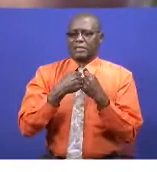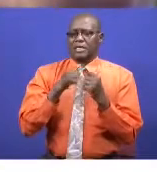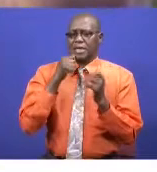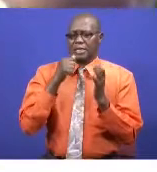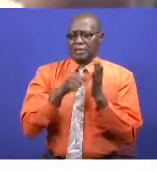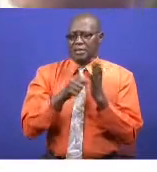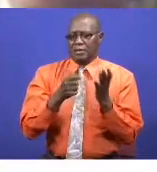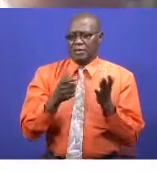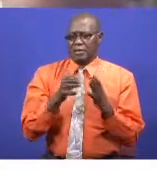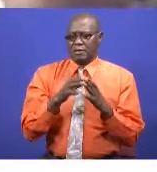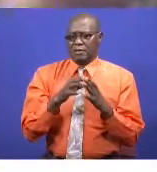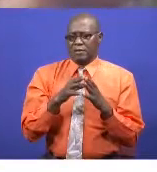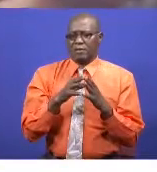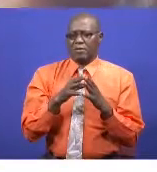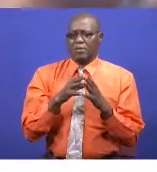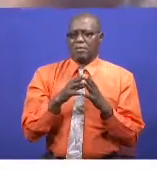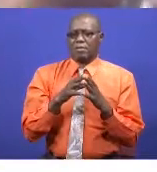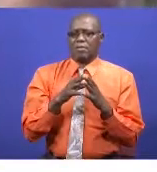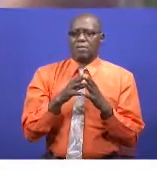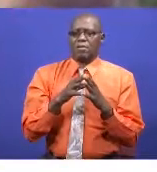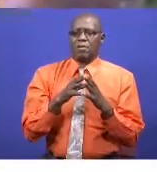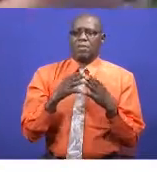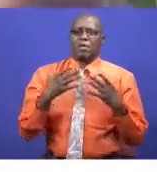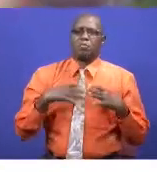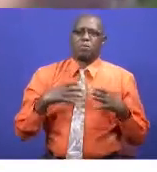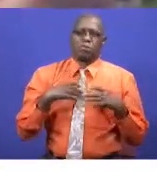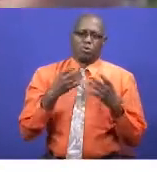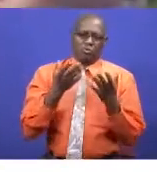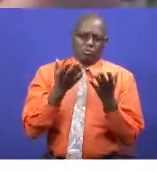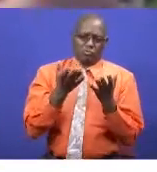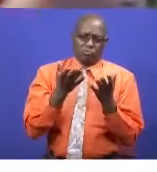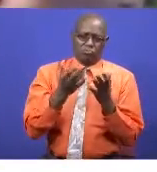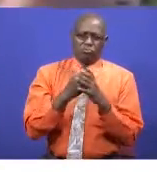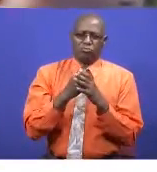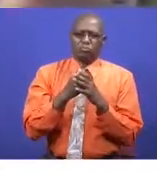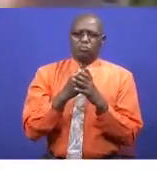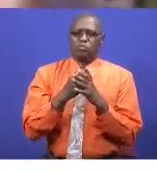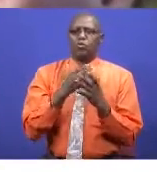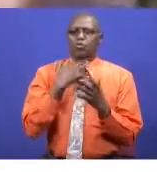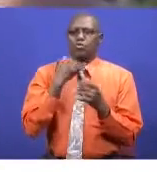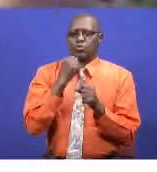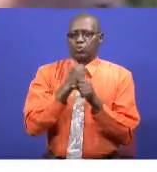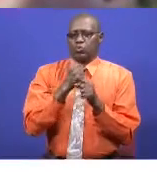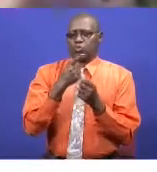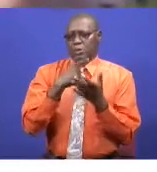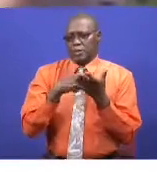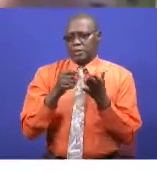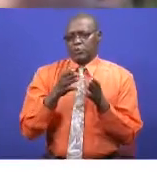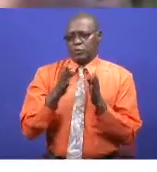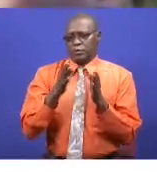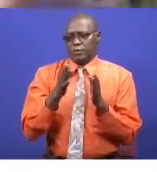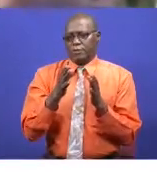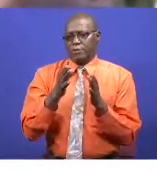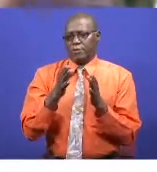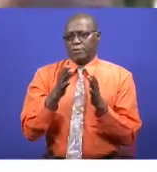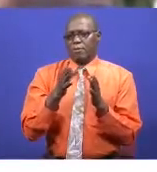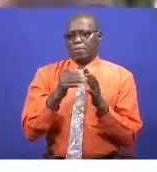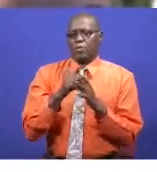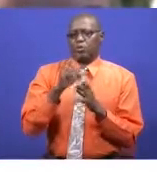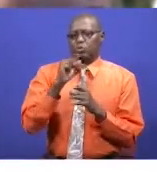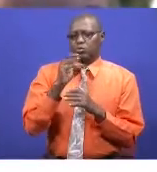refused. Like, people, we want justice. And we want to do things the right way, and just the honest way. So they might